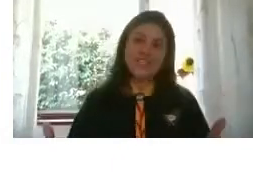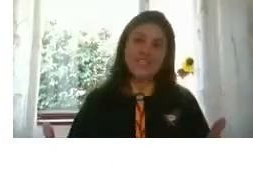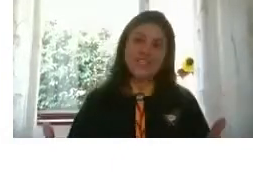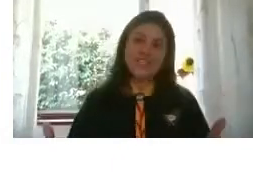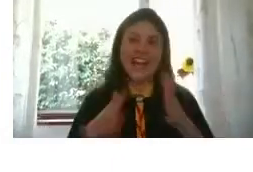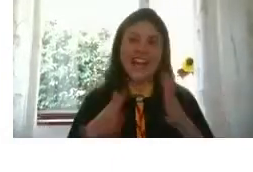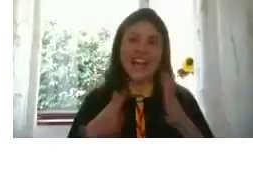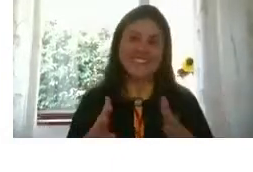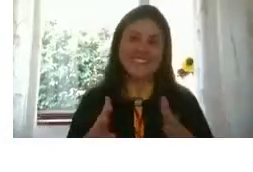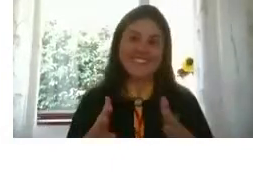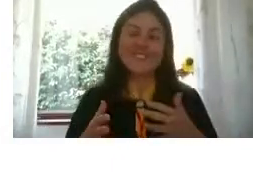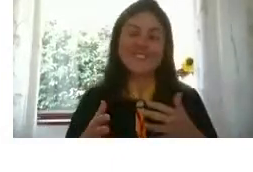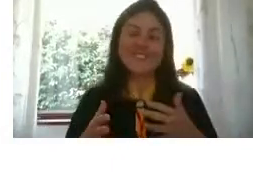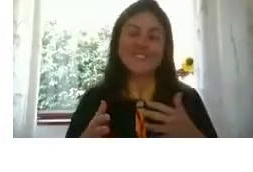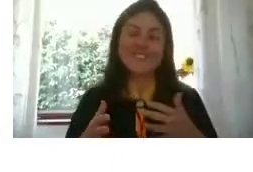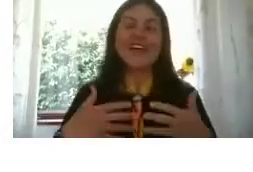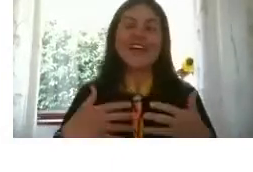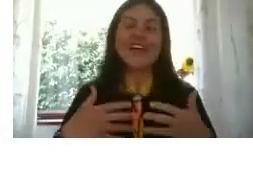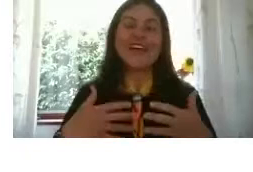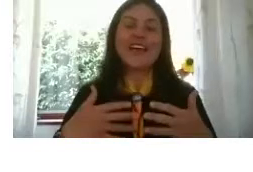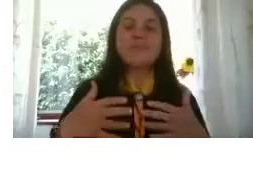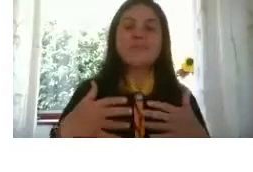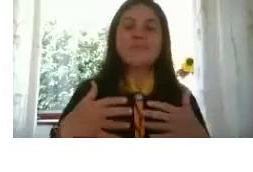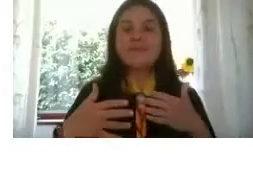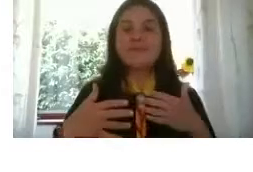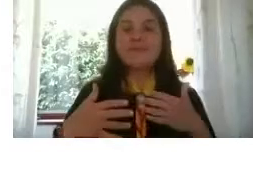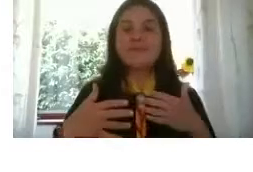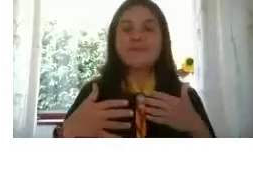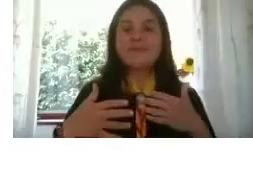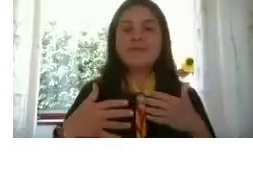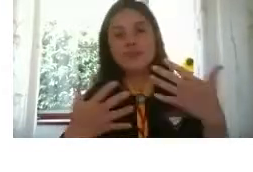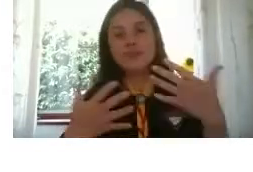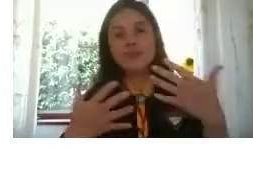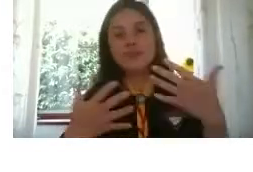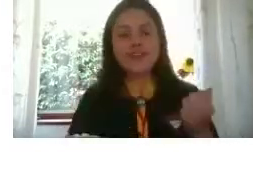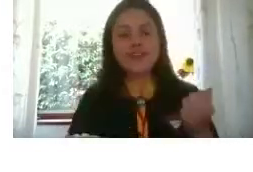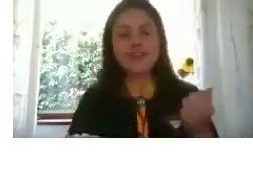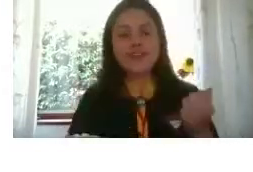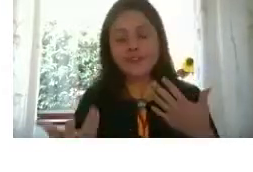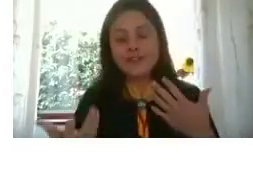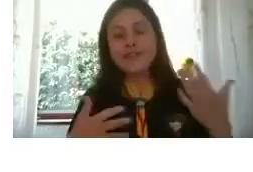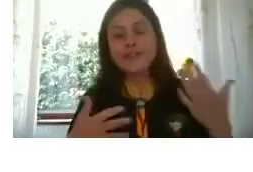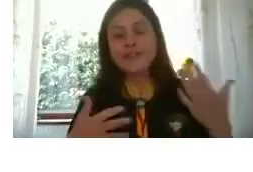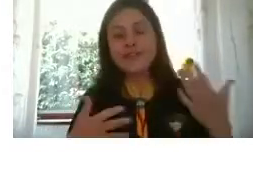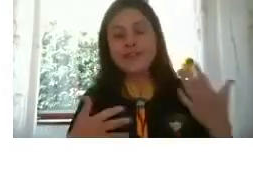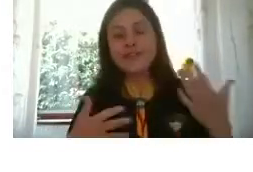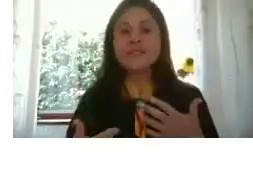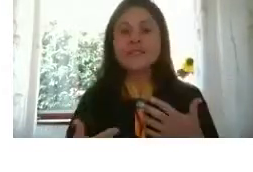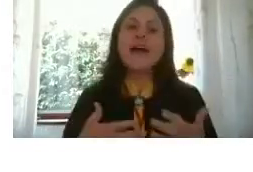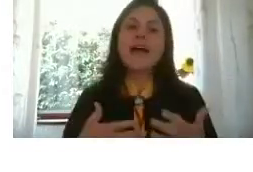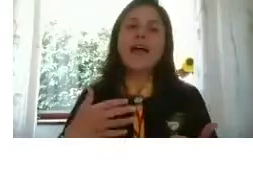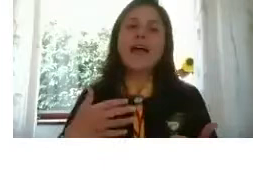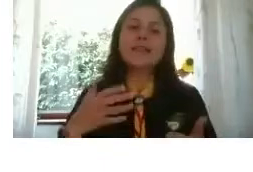I would love to see you signing. Okay, so I'm gonna tell you the alphabet, some